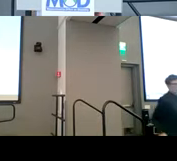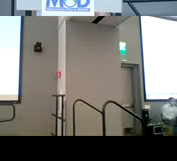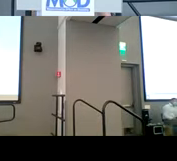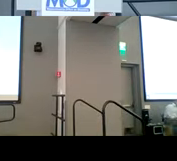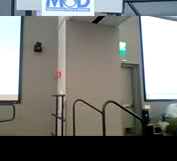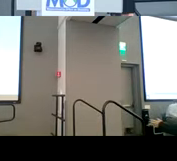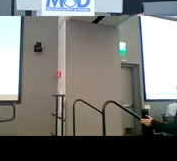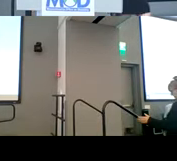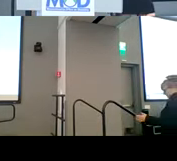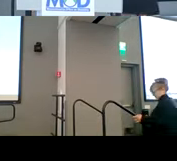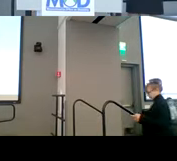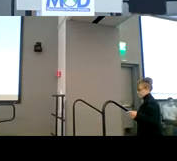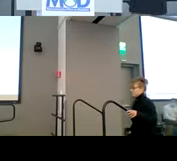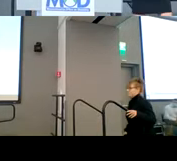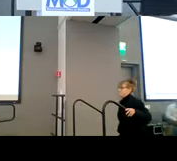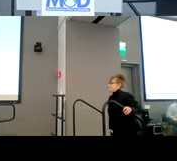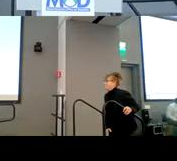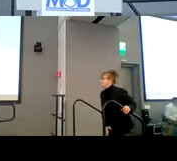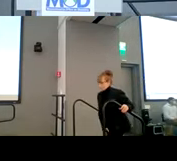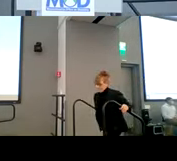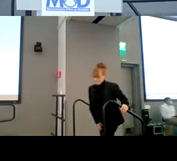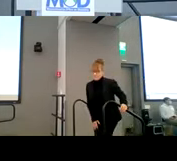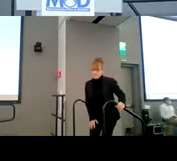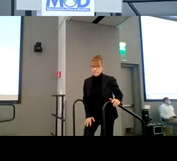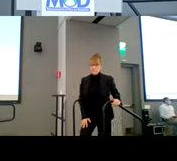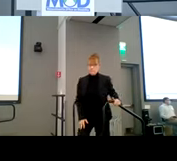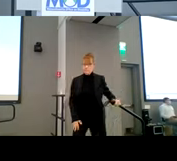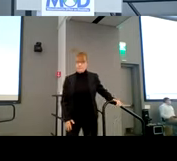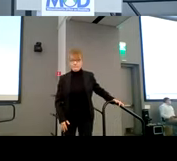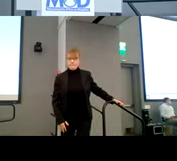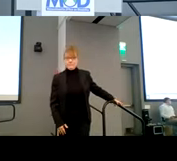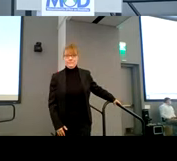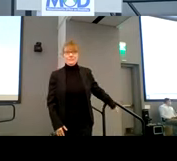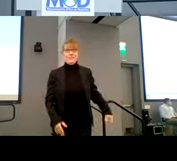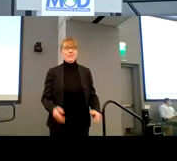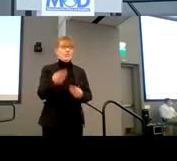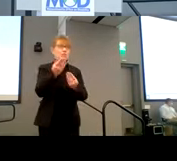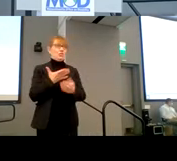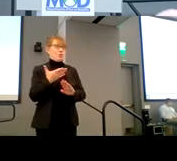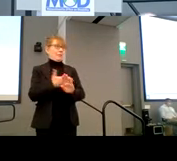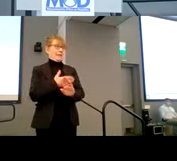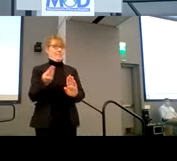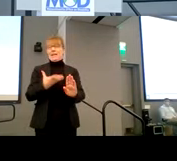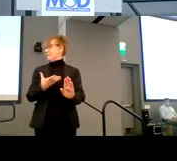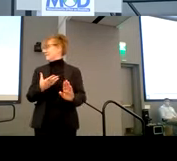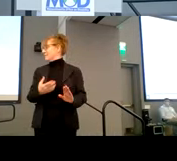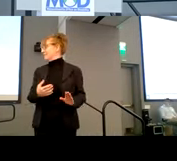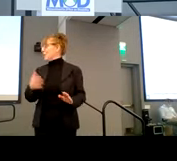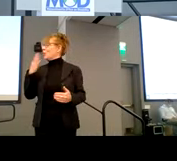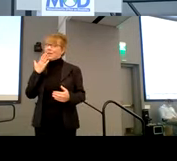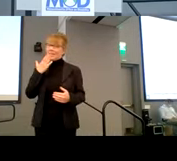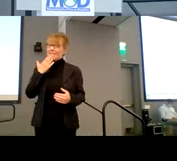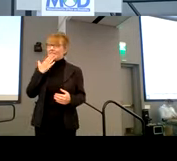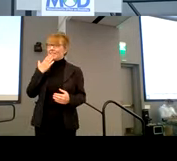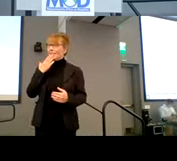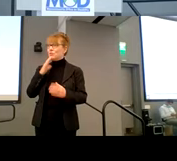Well, I forgot the request, which she did tell me in advance, but I'm not sure I remember what they are. So thank you so much,